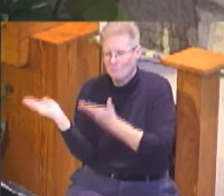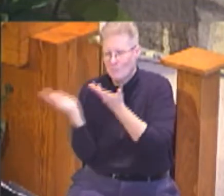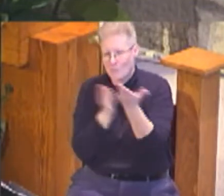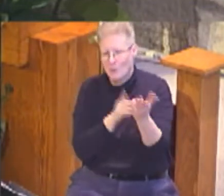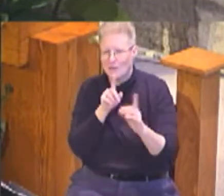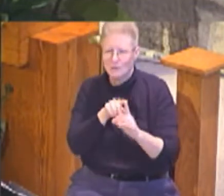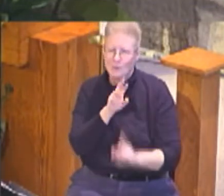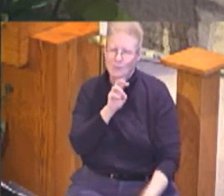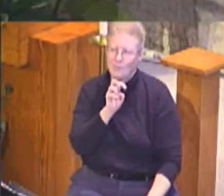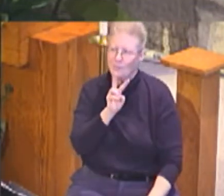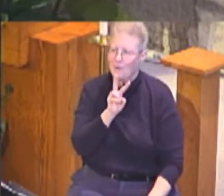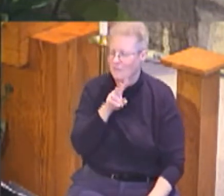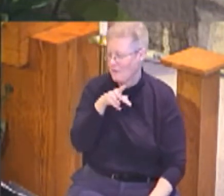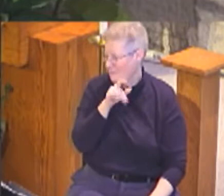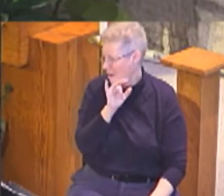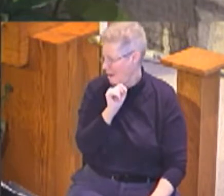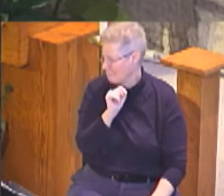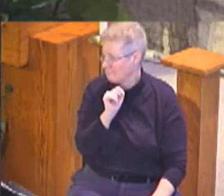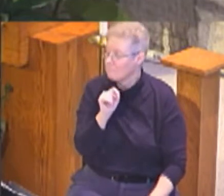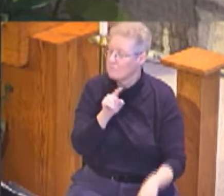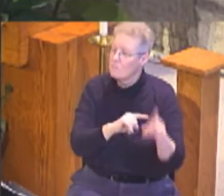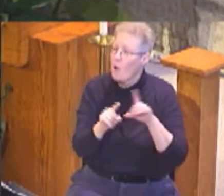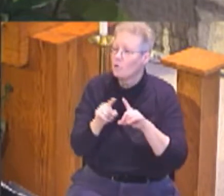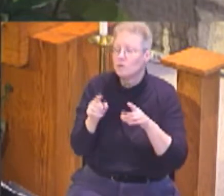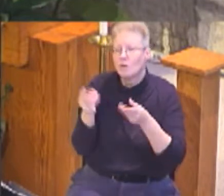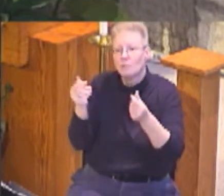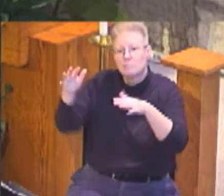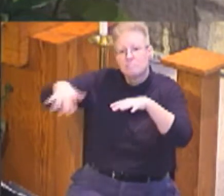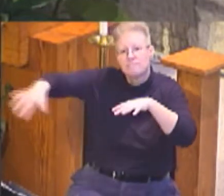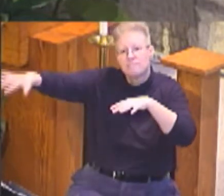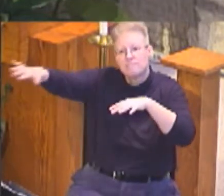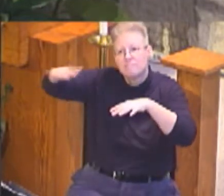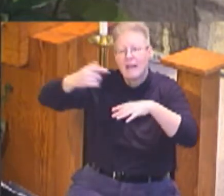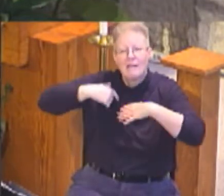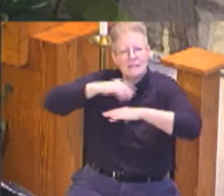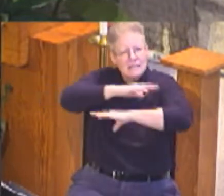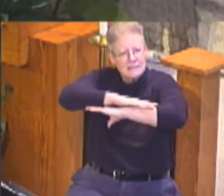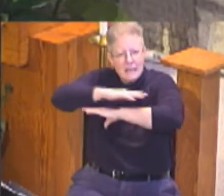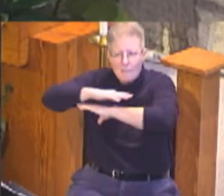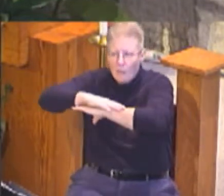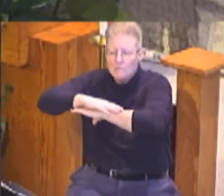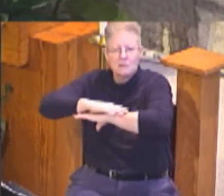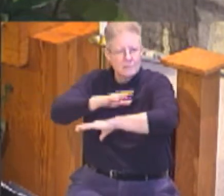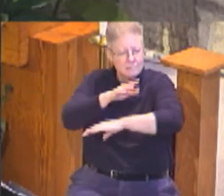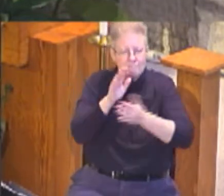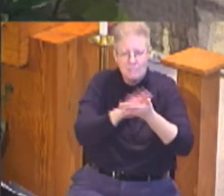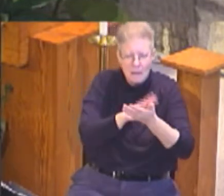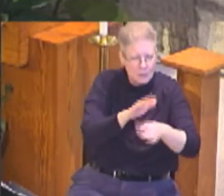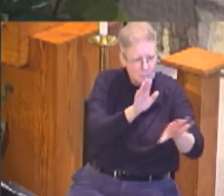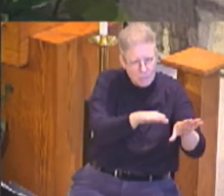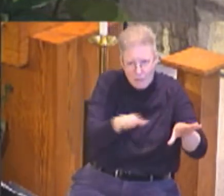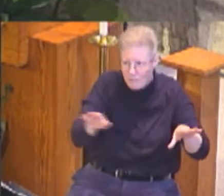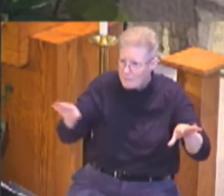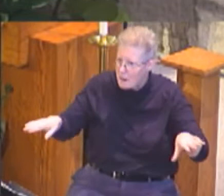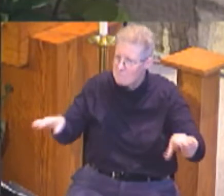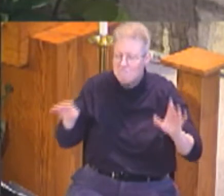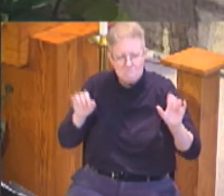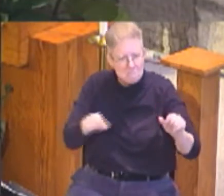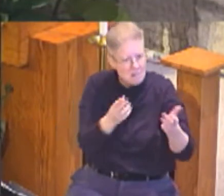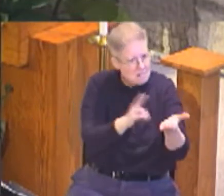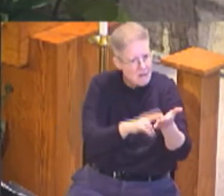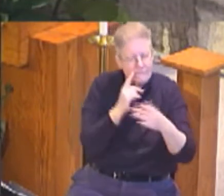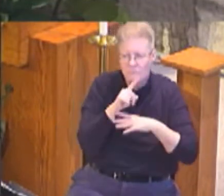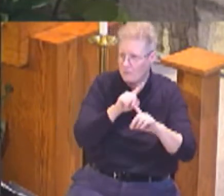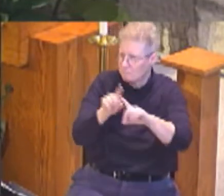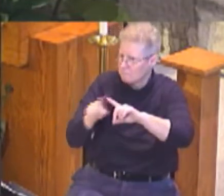court. While there, if you haven't done so already, sign up for the Peek at the Week, which is our electronic newsletter that goes out